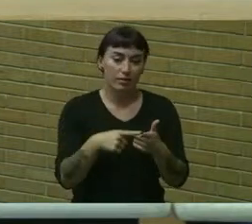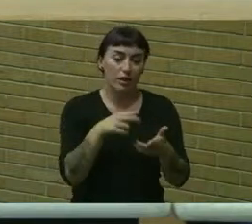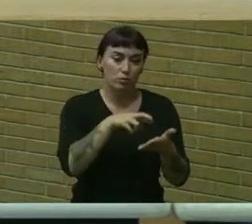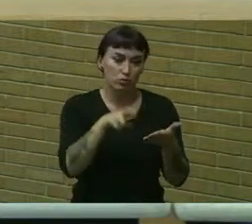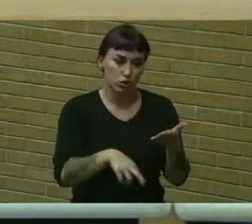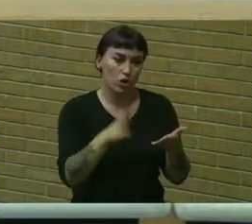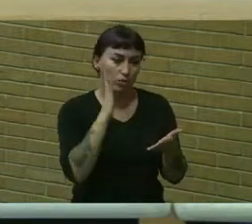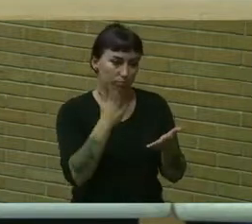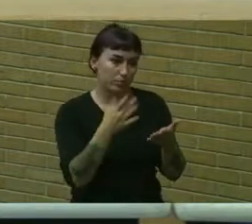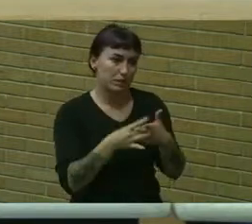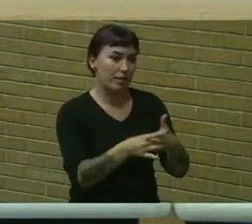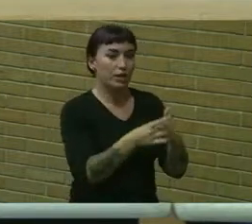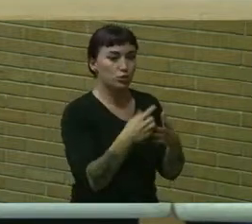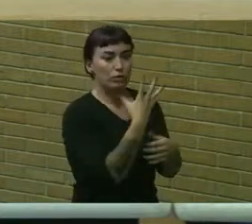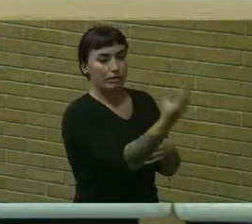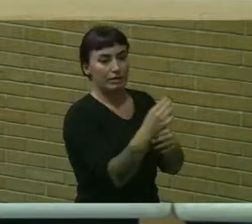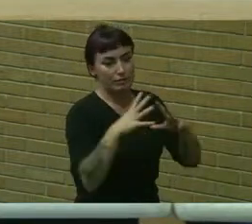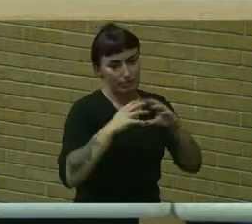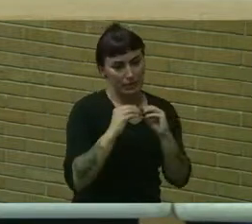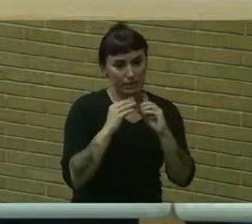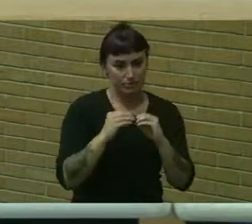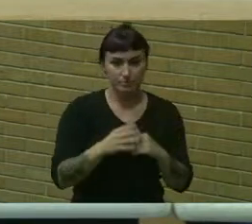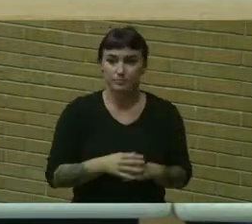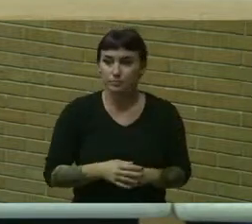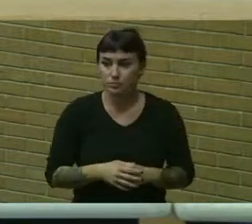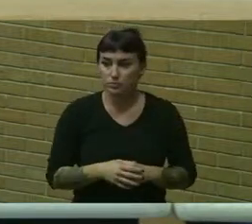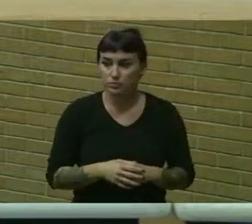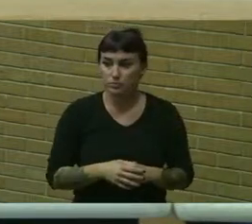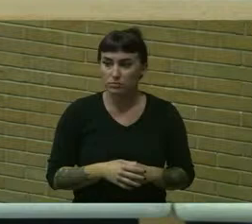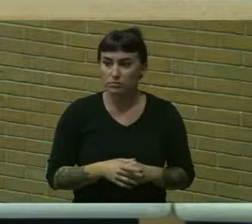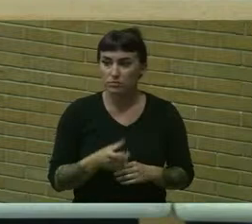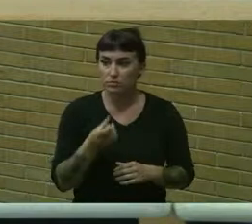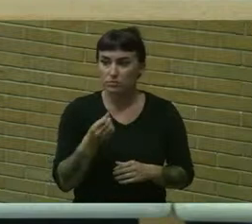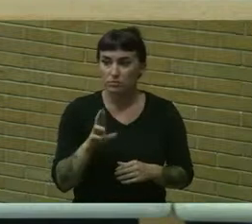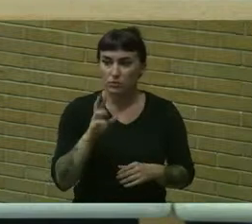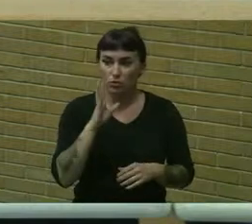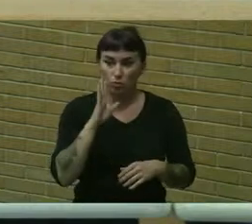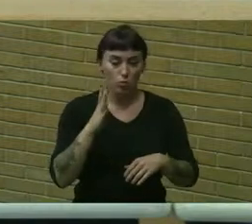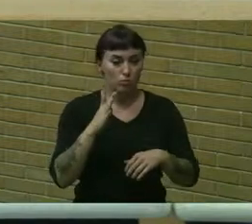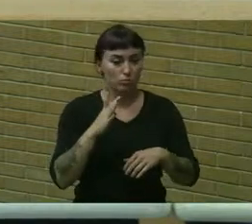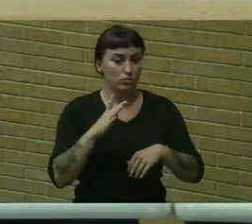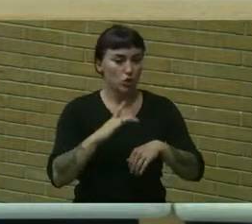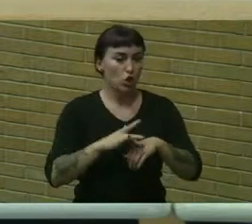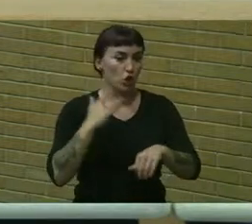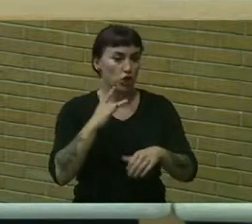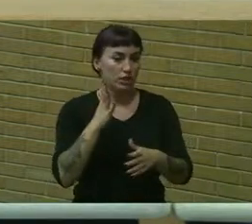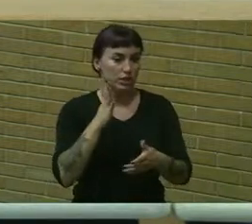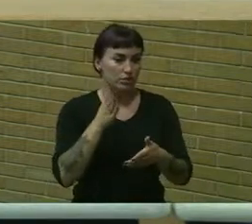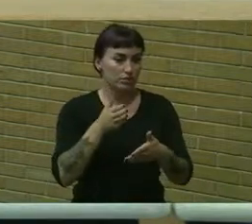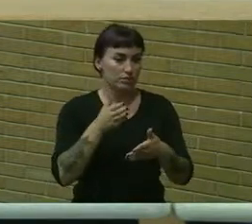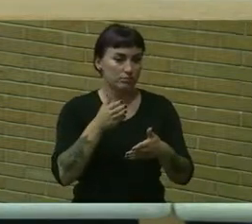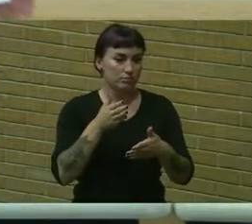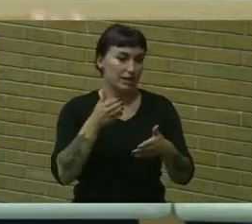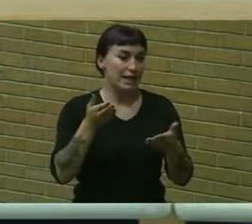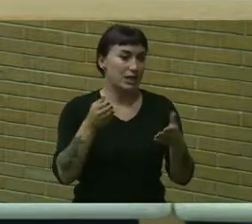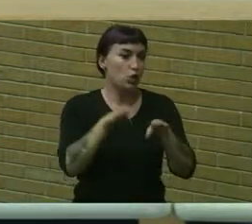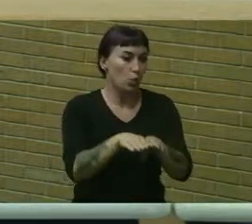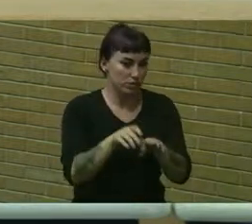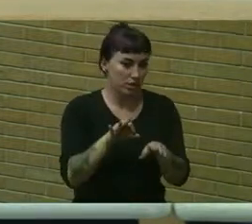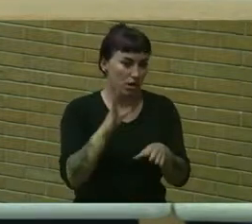being directed to leave the meeting or in an early termination of the town's open